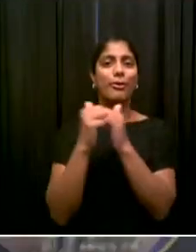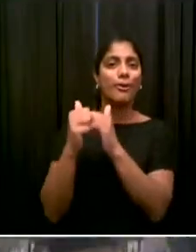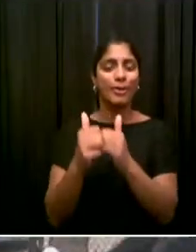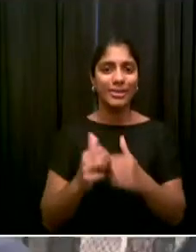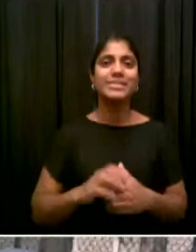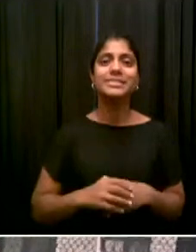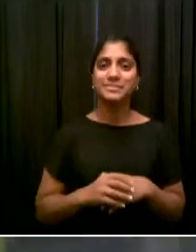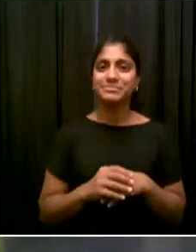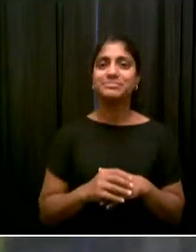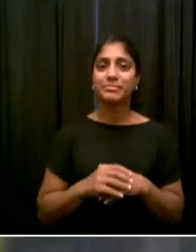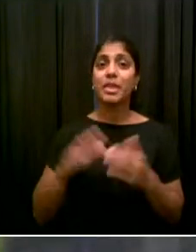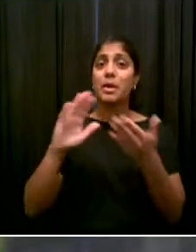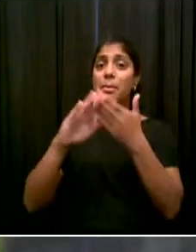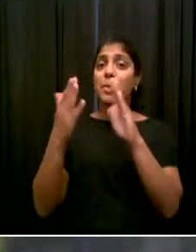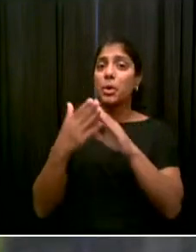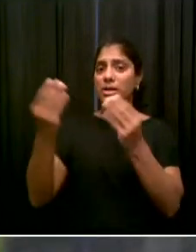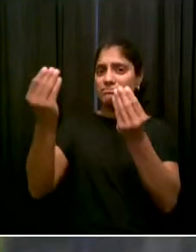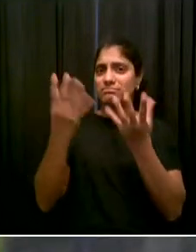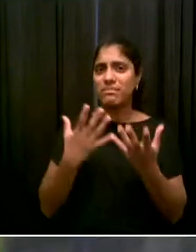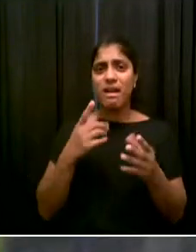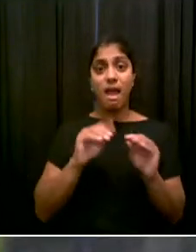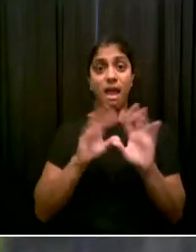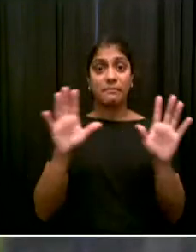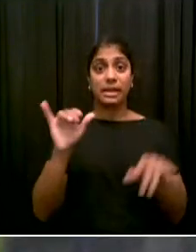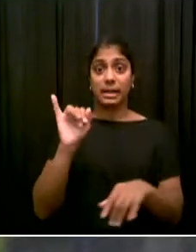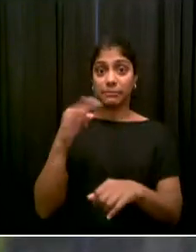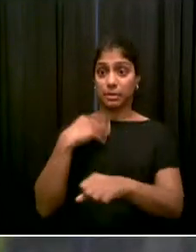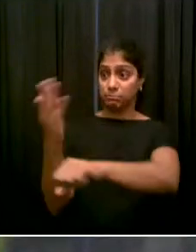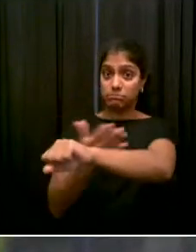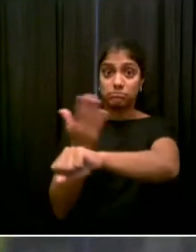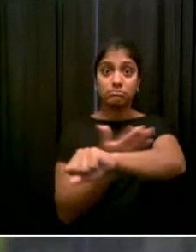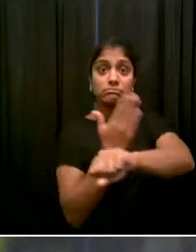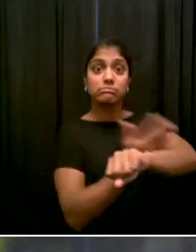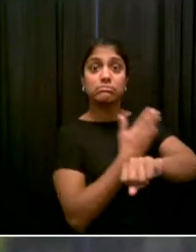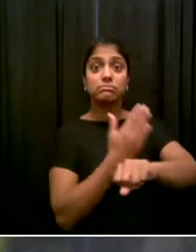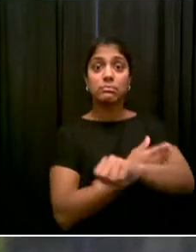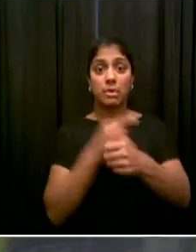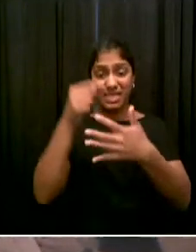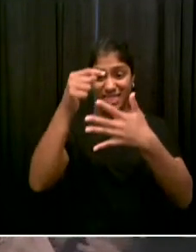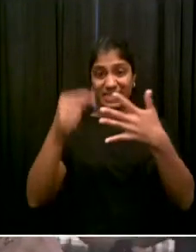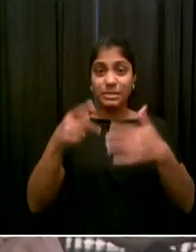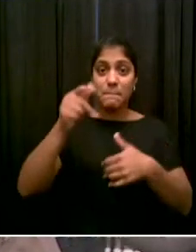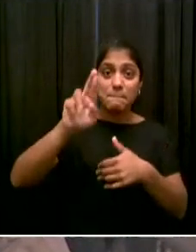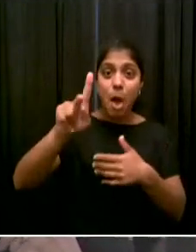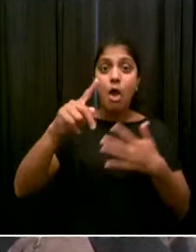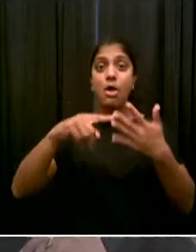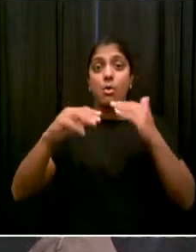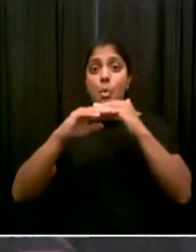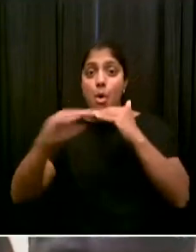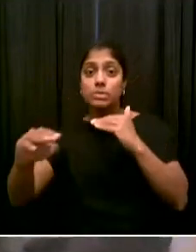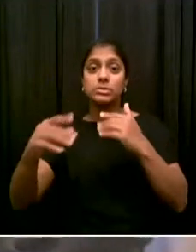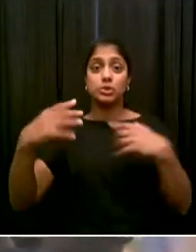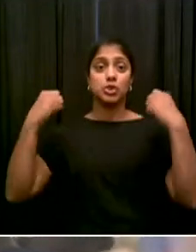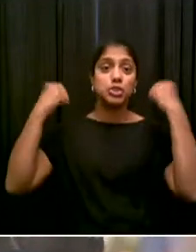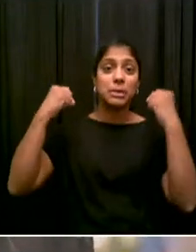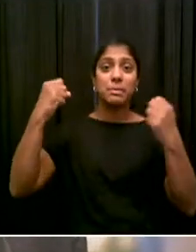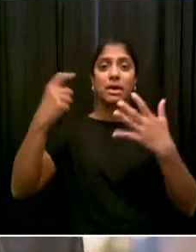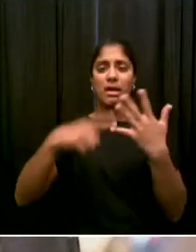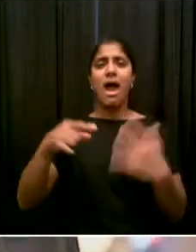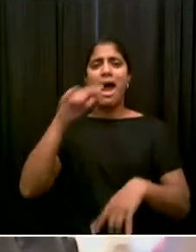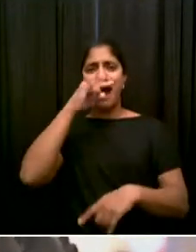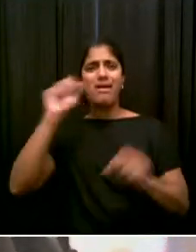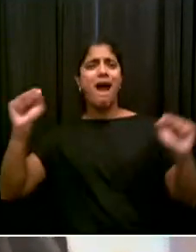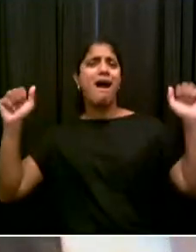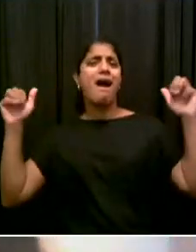come. And this is just the beginning, because for the NYPD, there is nothing more important than doing everything that we can to support young